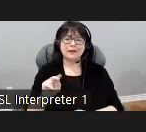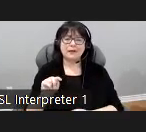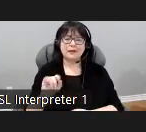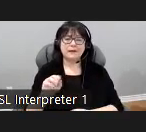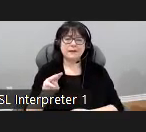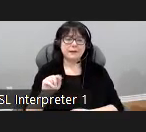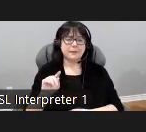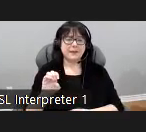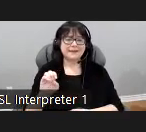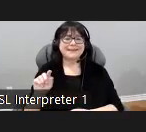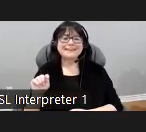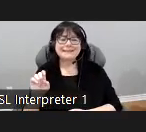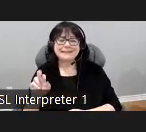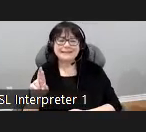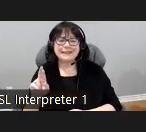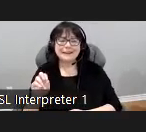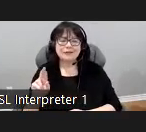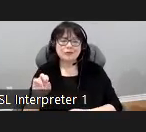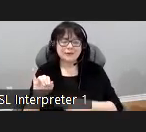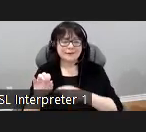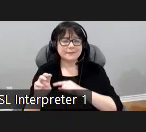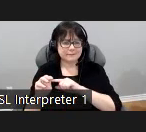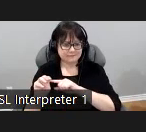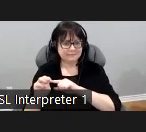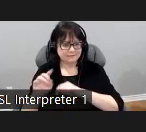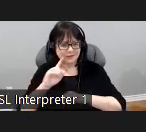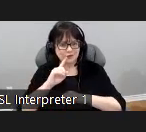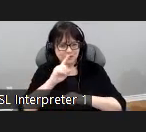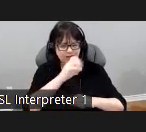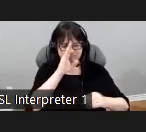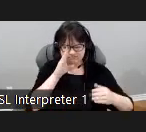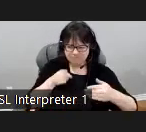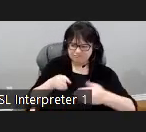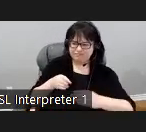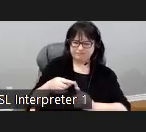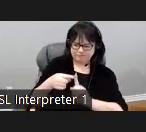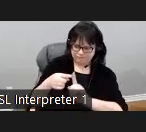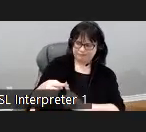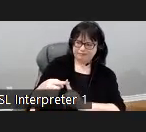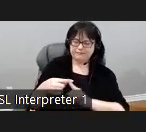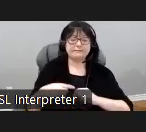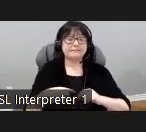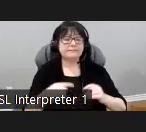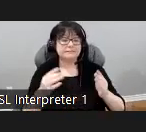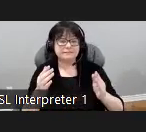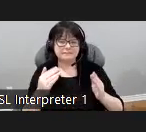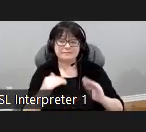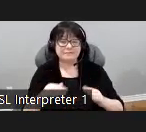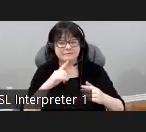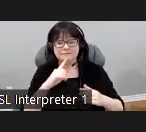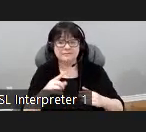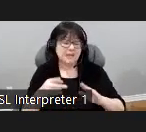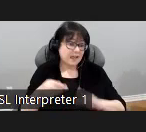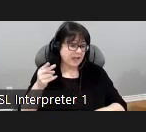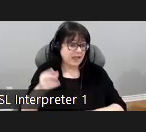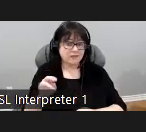sort of a terrorizing of the other person. And it has the highest risk. So we do focus, when we're talking about